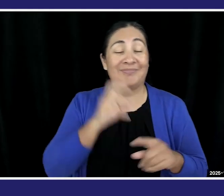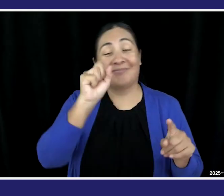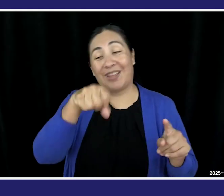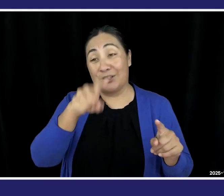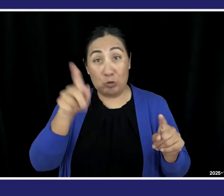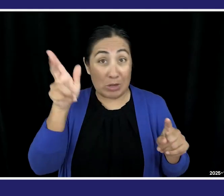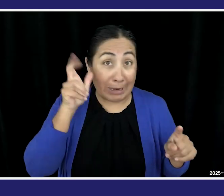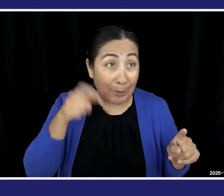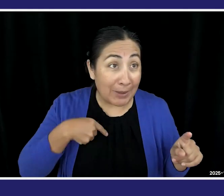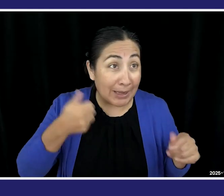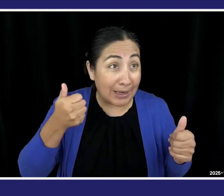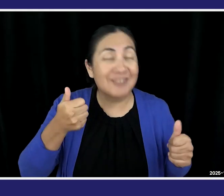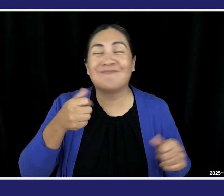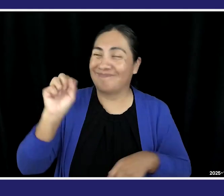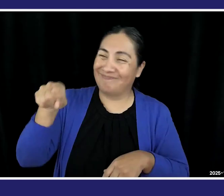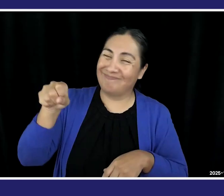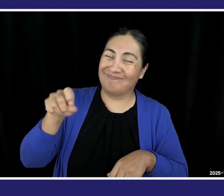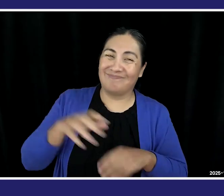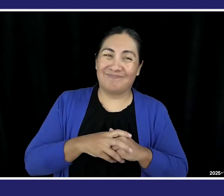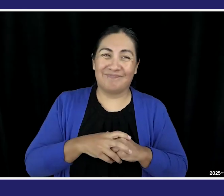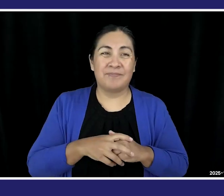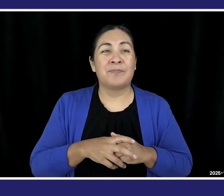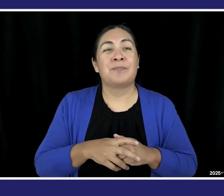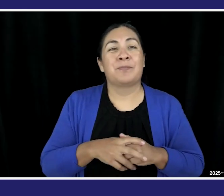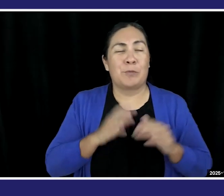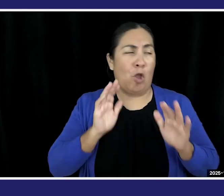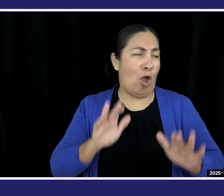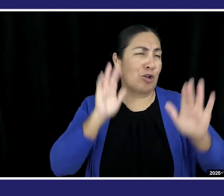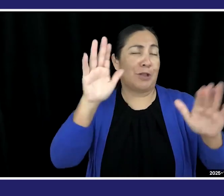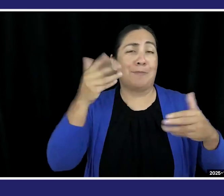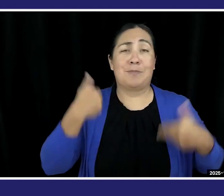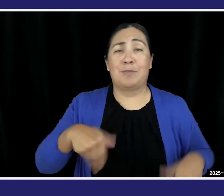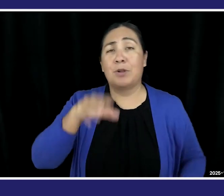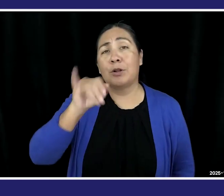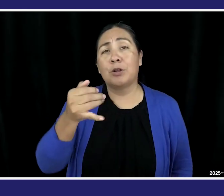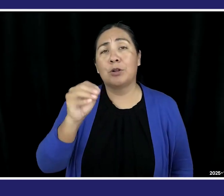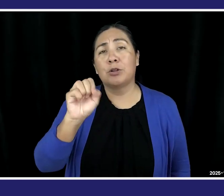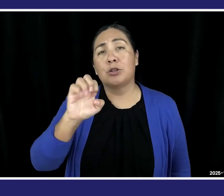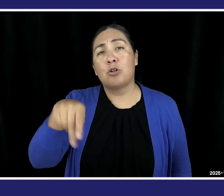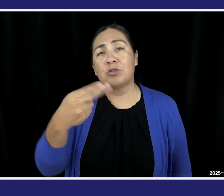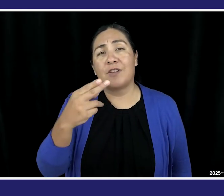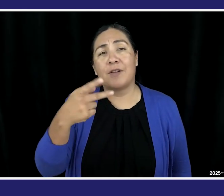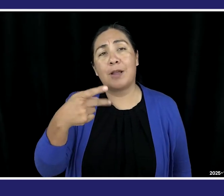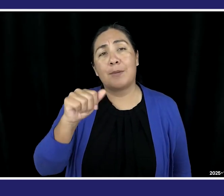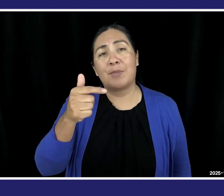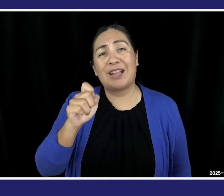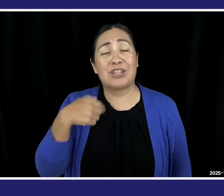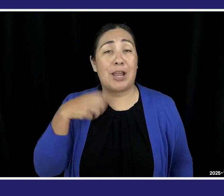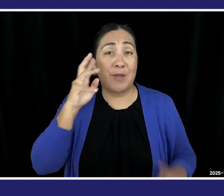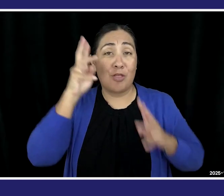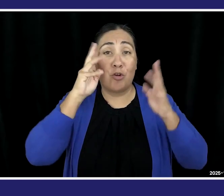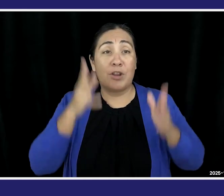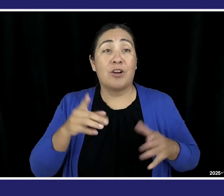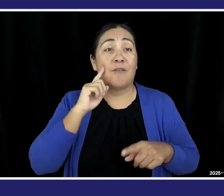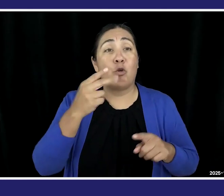Yes. Can you hear me? Yes, we can. Awesome. So my name is Joseph Page. I am the creator of